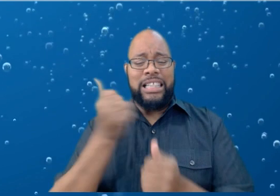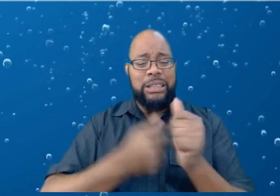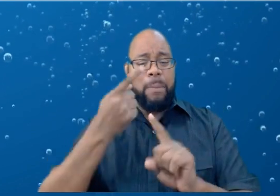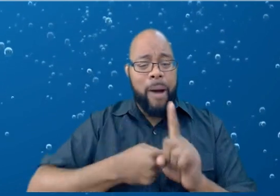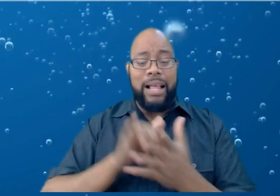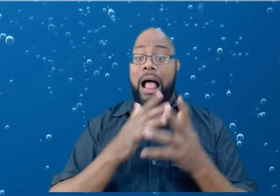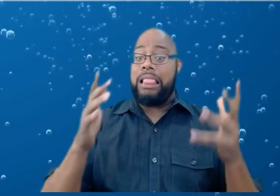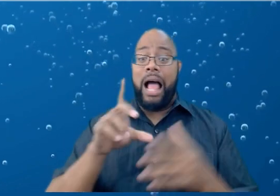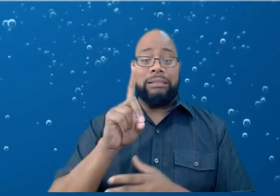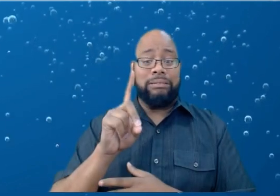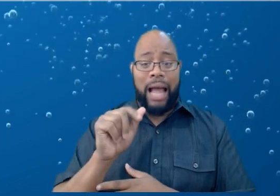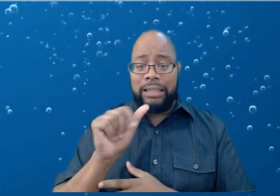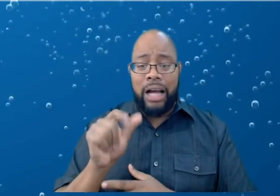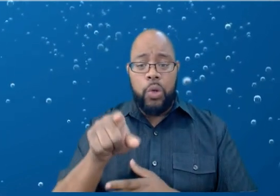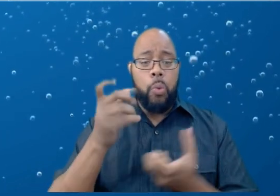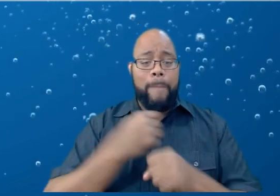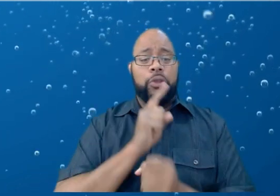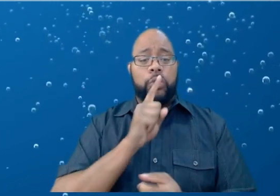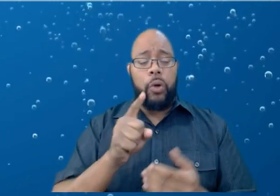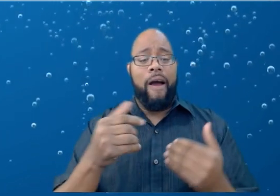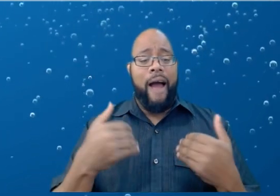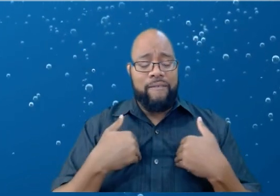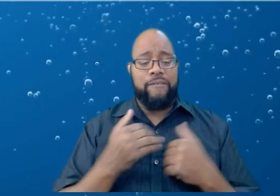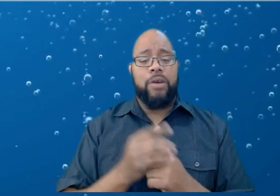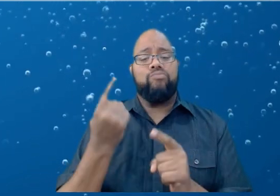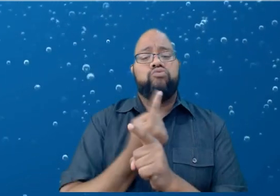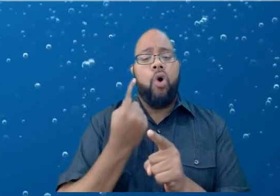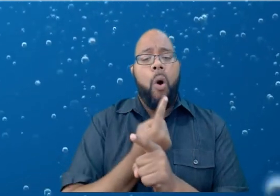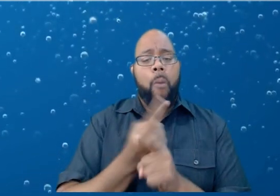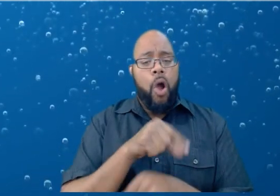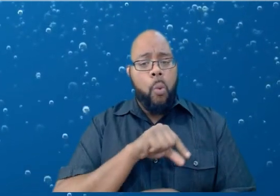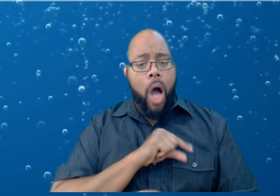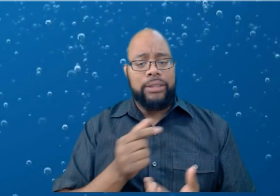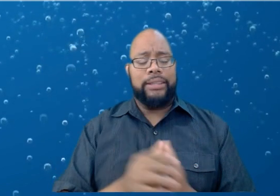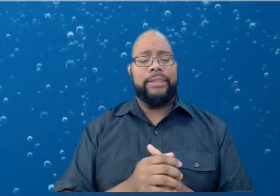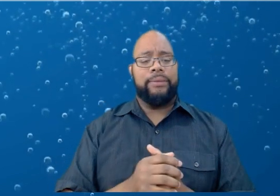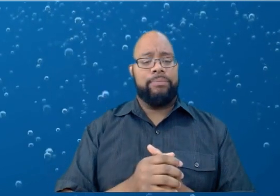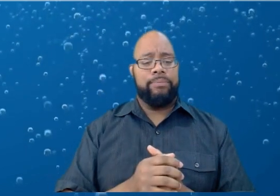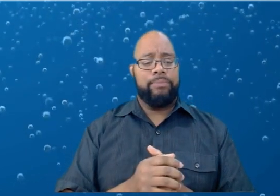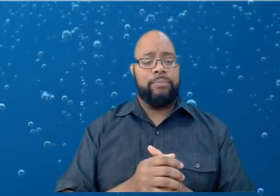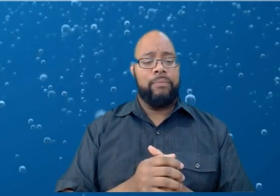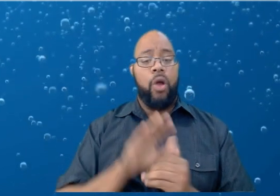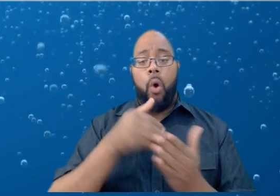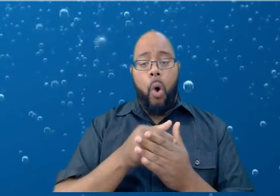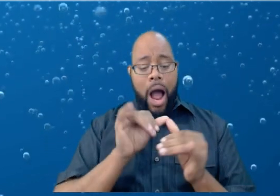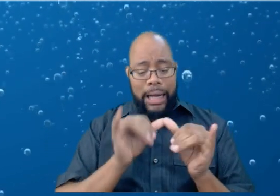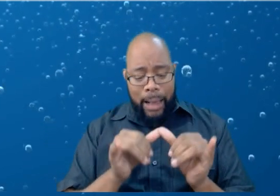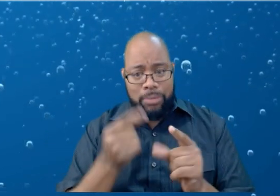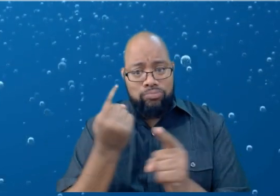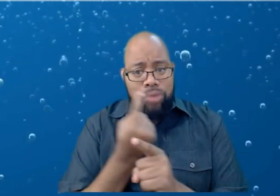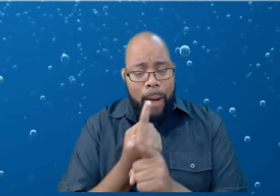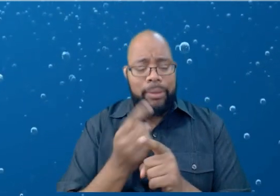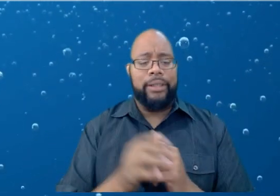month. And so that's a lot of data that you want to ensure has the appropriate quality. All has